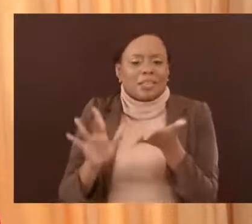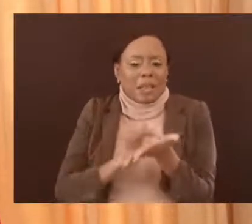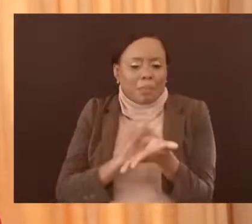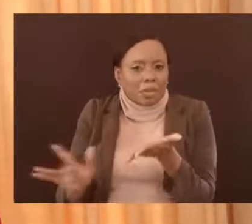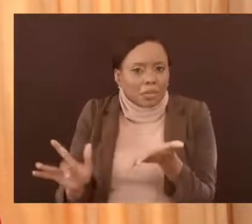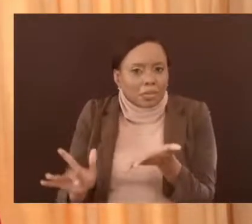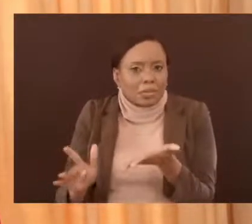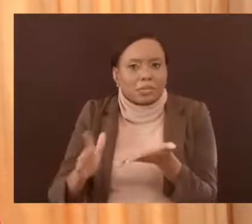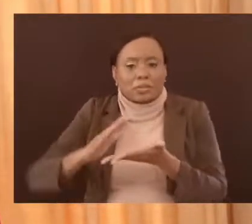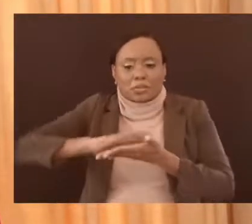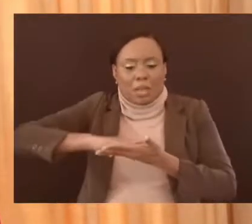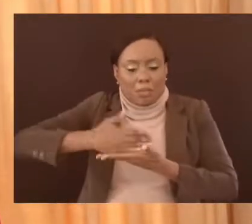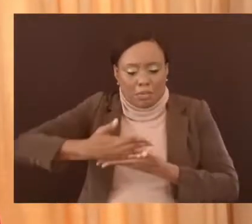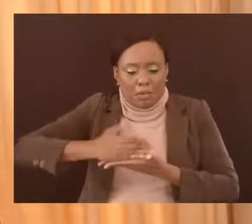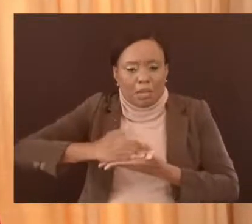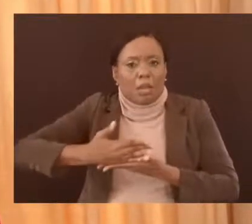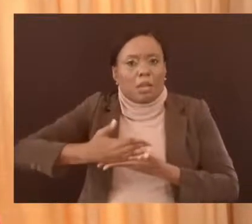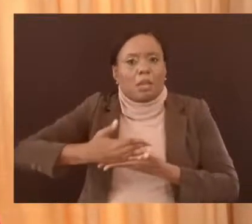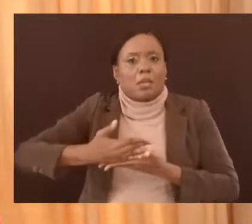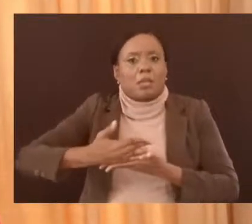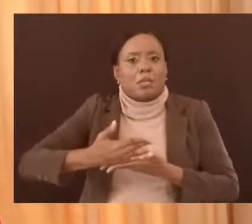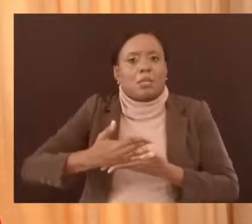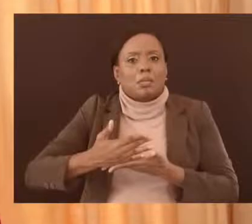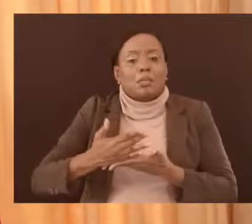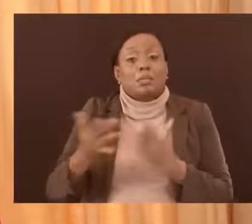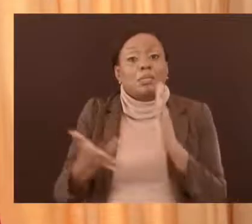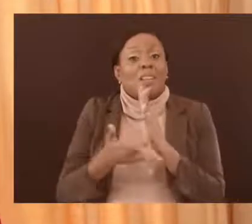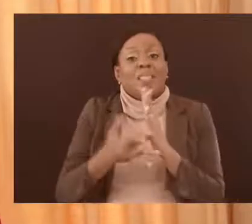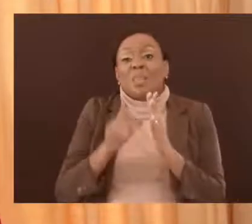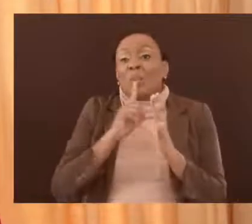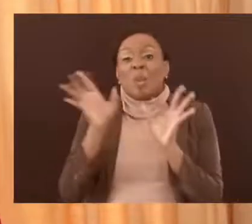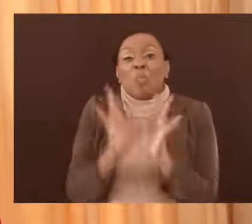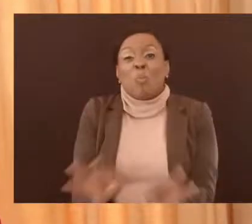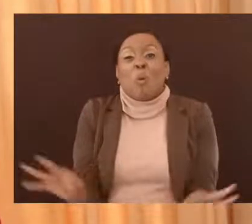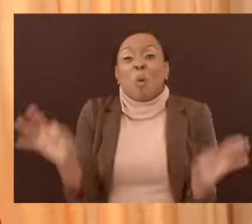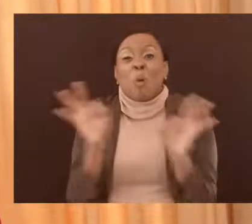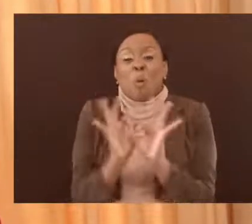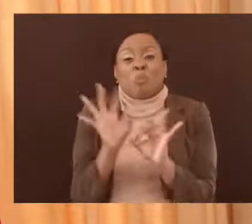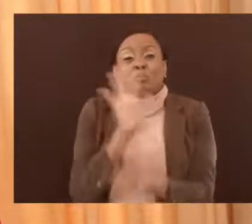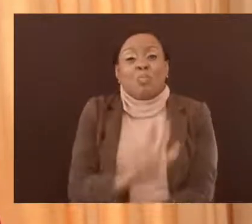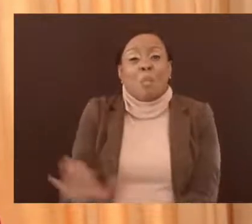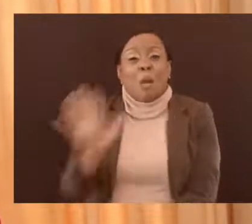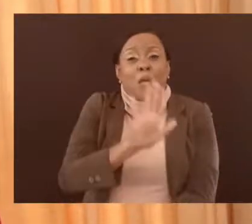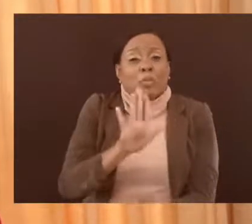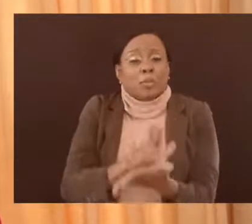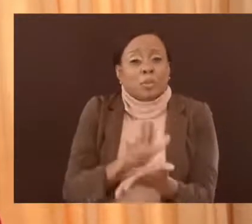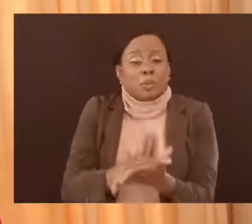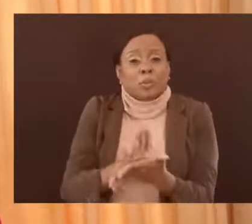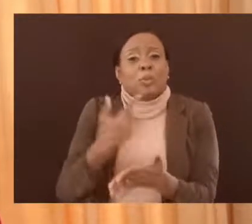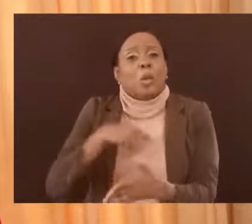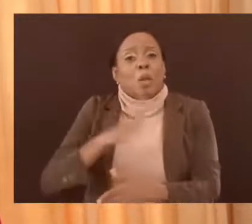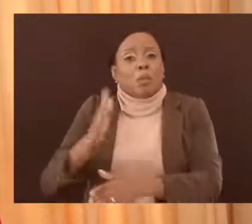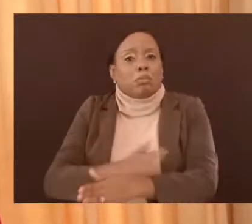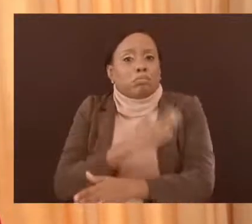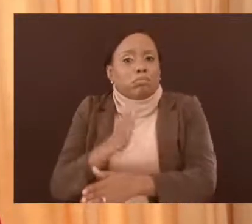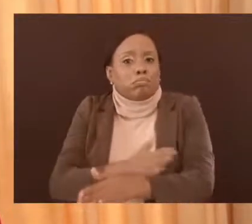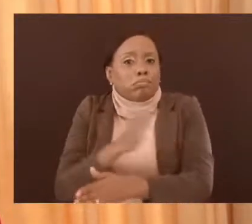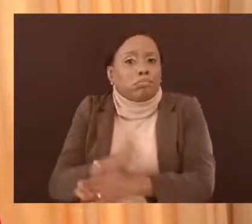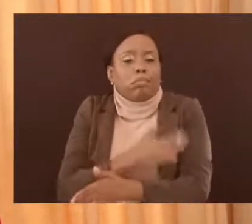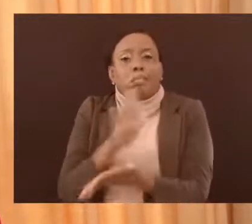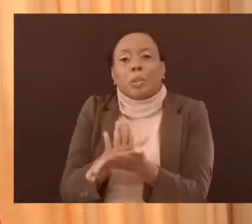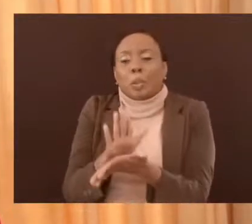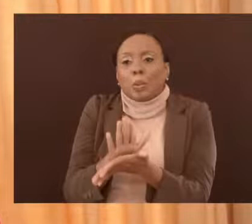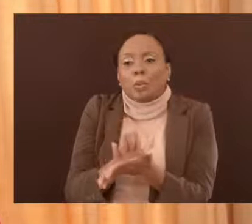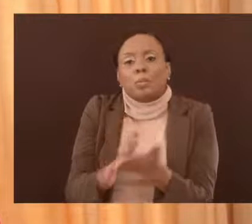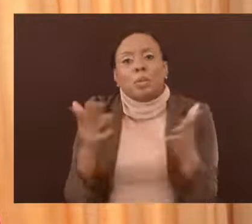that technology really is going to become more and more commonplace across our schools. We started to upgrade our schools so that we're in a